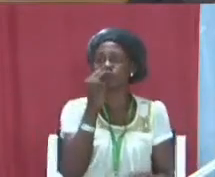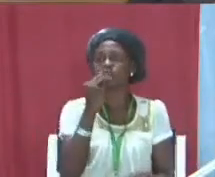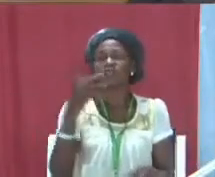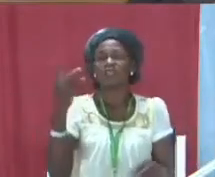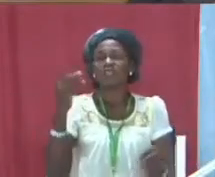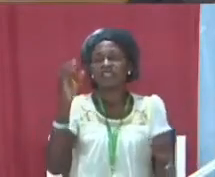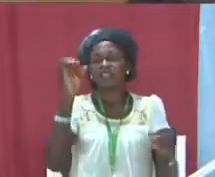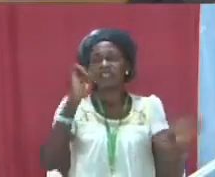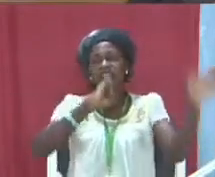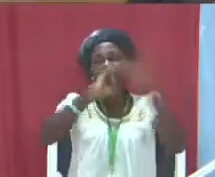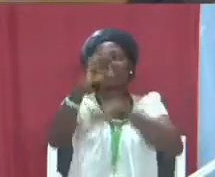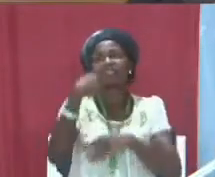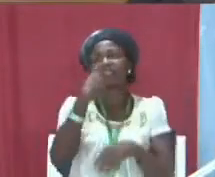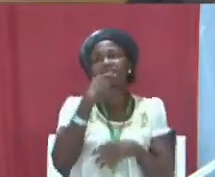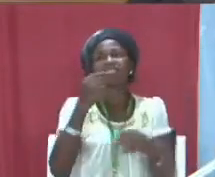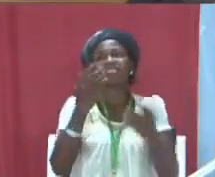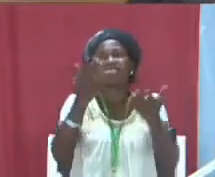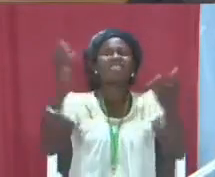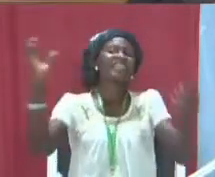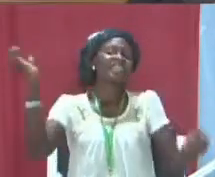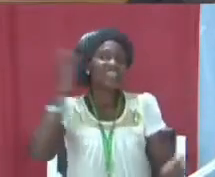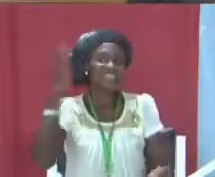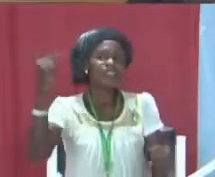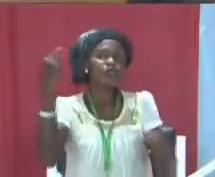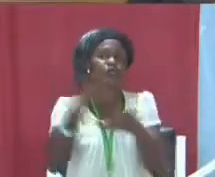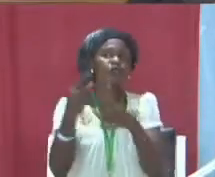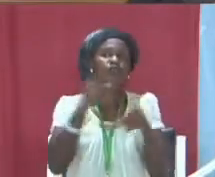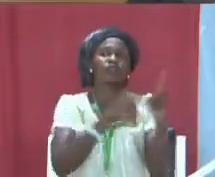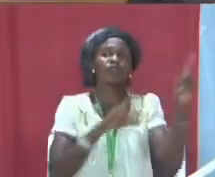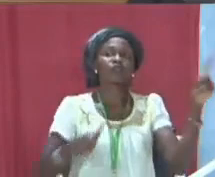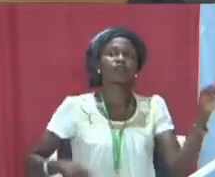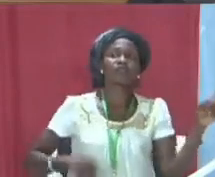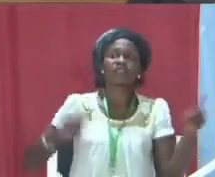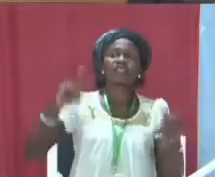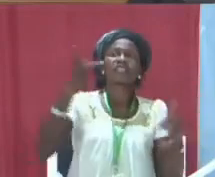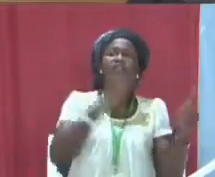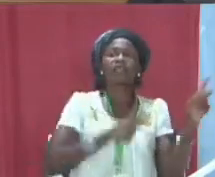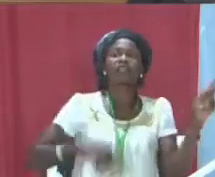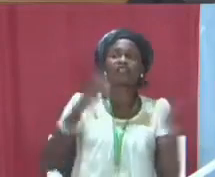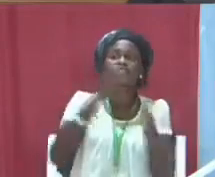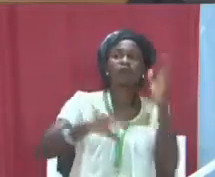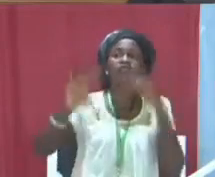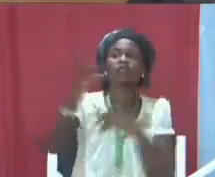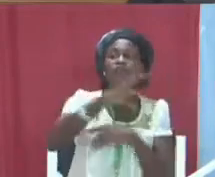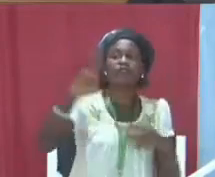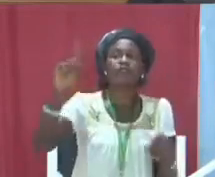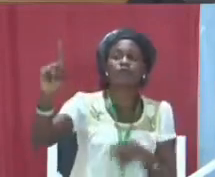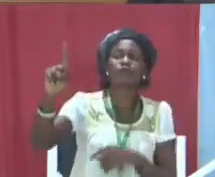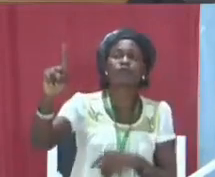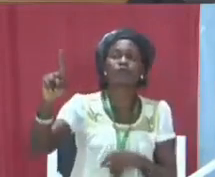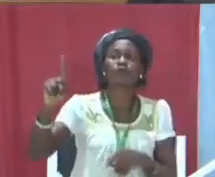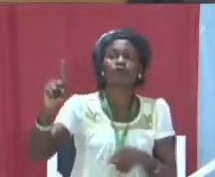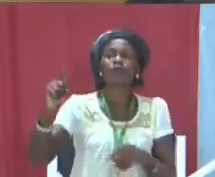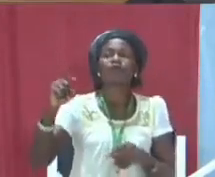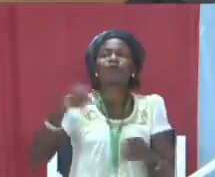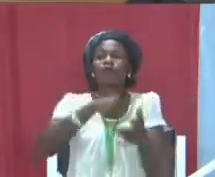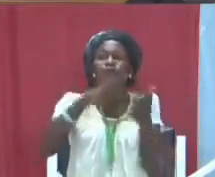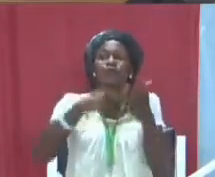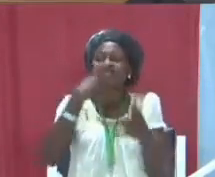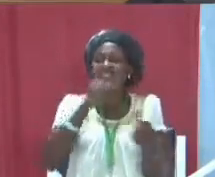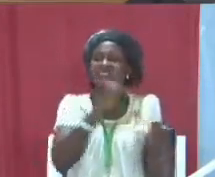Elijah said, hear the word of the Lord. 2 Kings chapter 7 verse 1. Thus says the